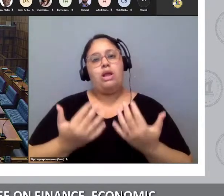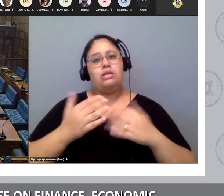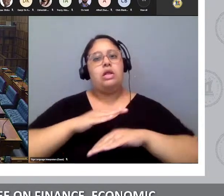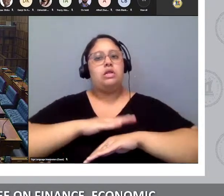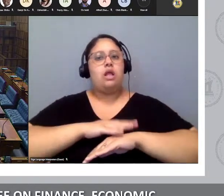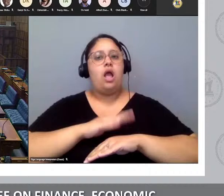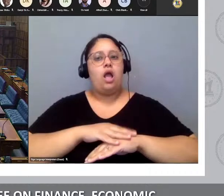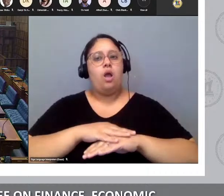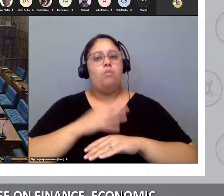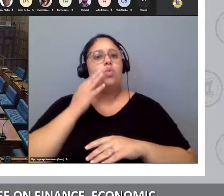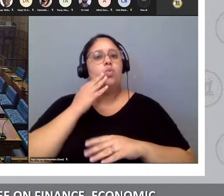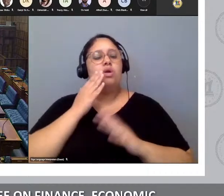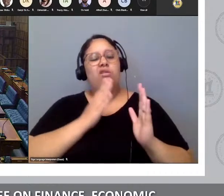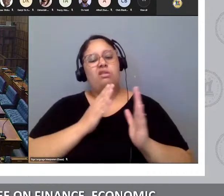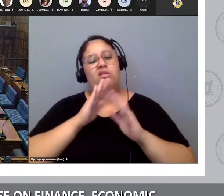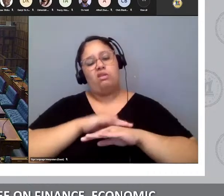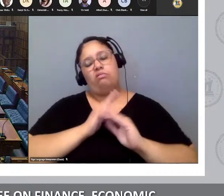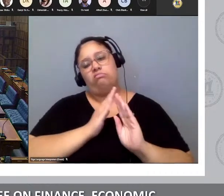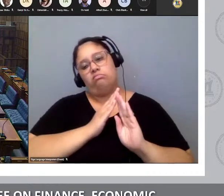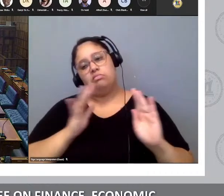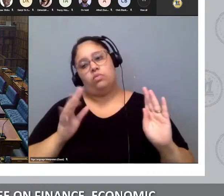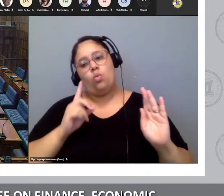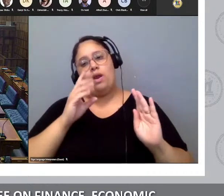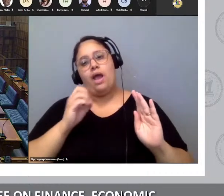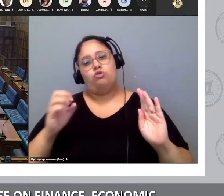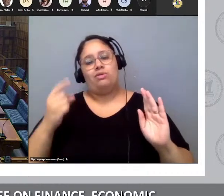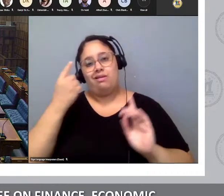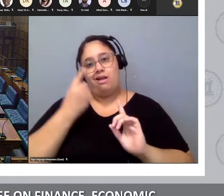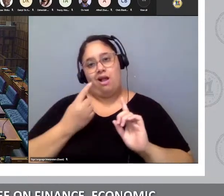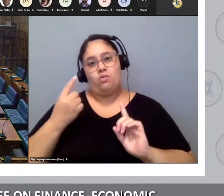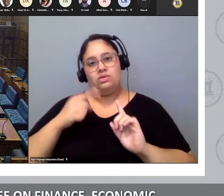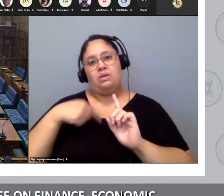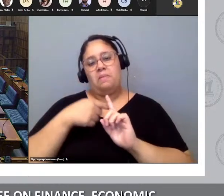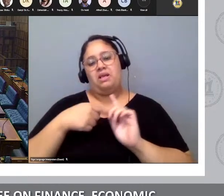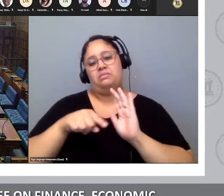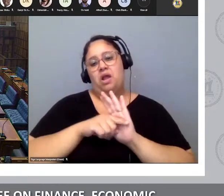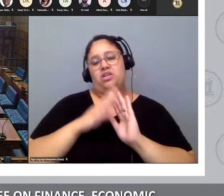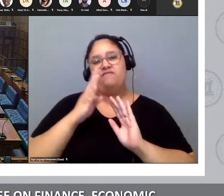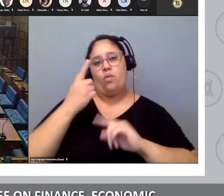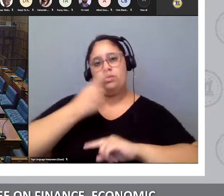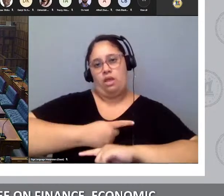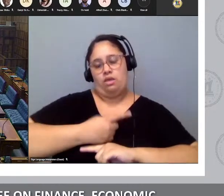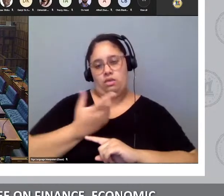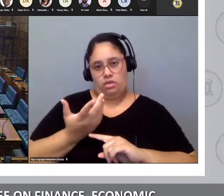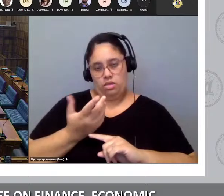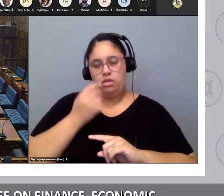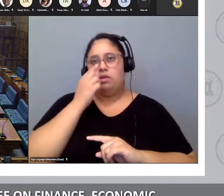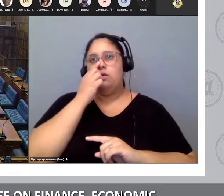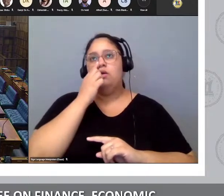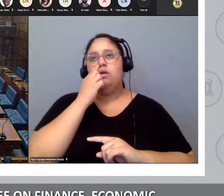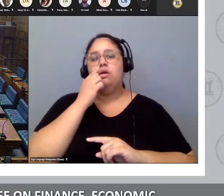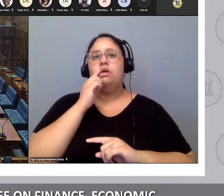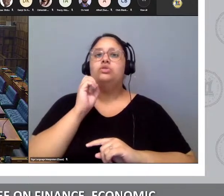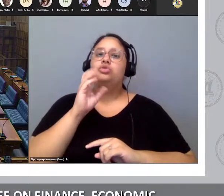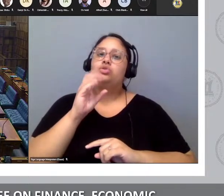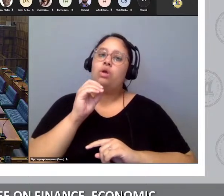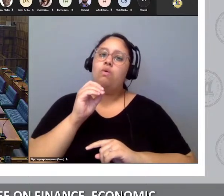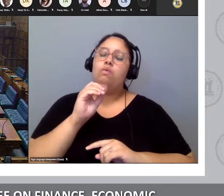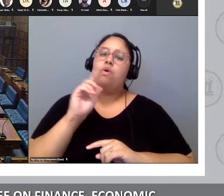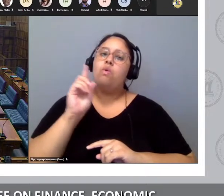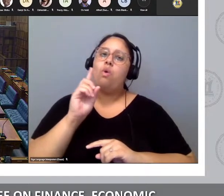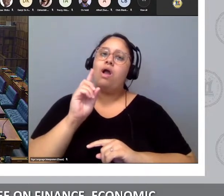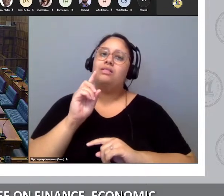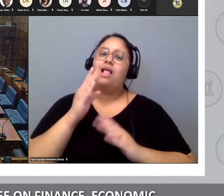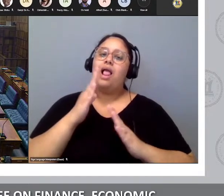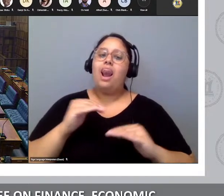being somewhere in the region of 100 um 100 hours plus minus 4 days so um what what level